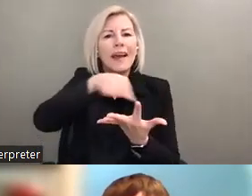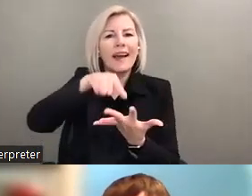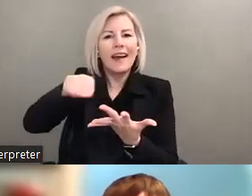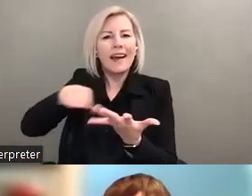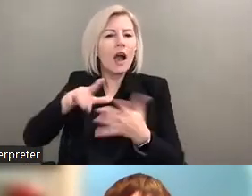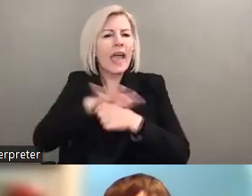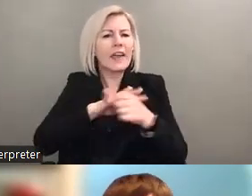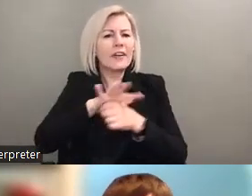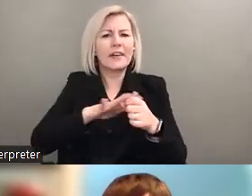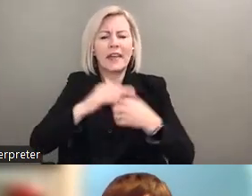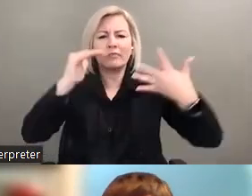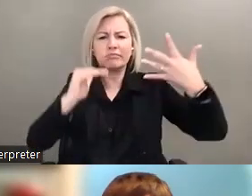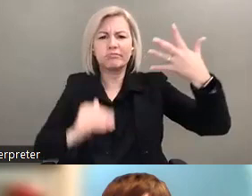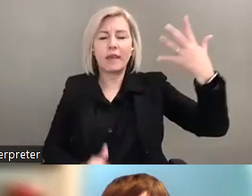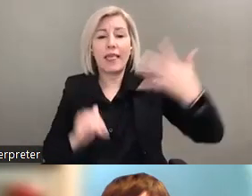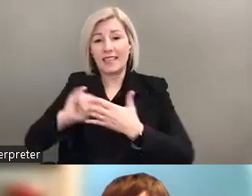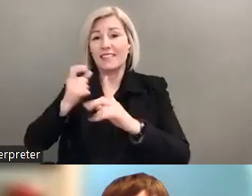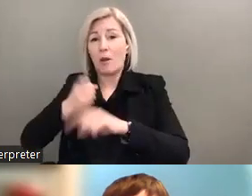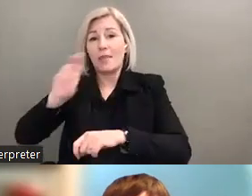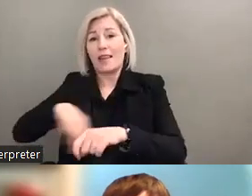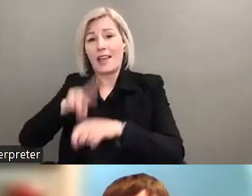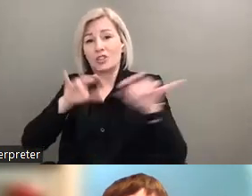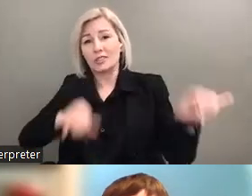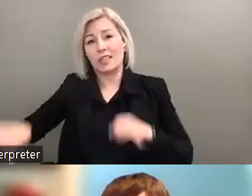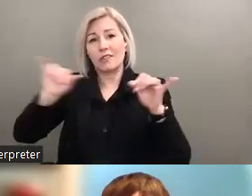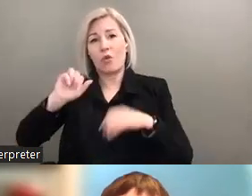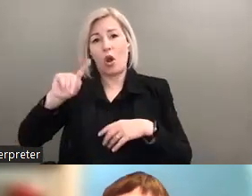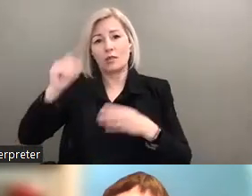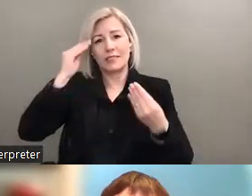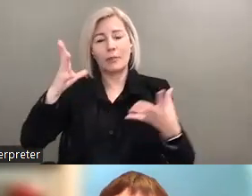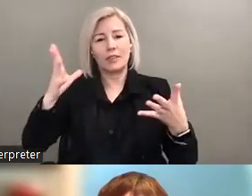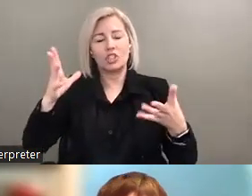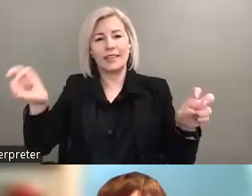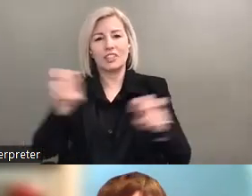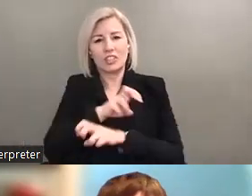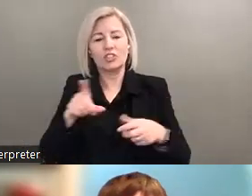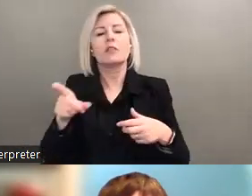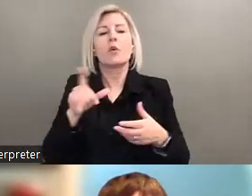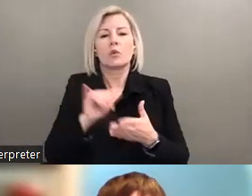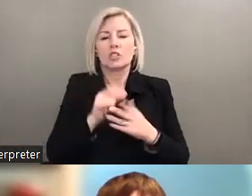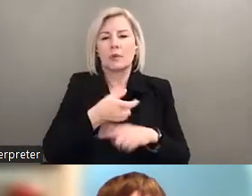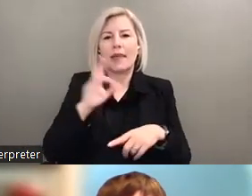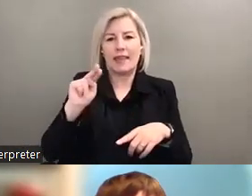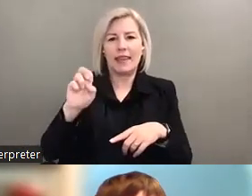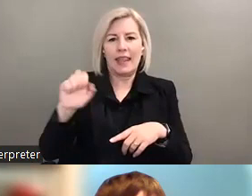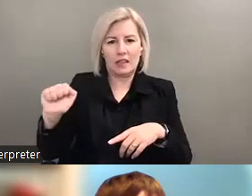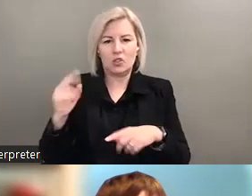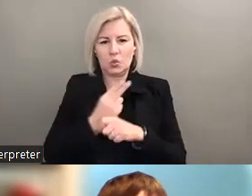discipline list comes from the National Standard for the Arts Information Exchange, which is used by the NEA.